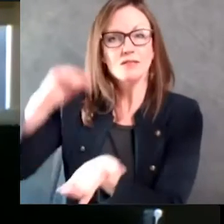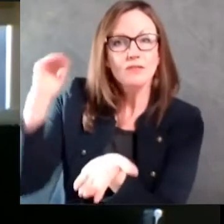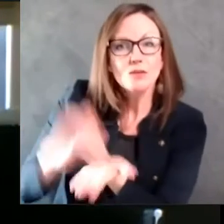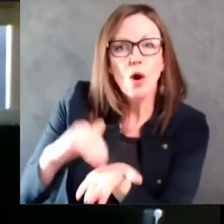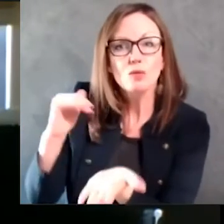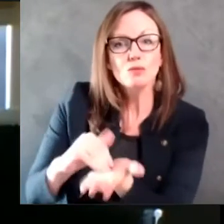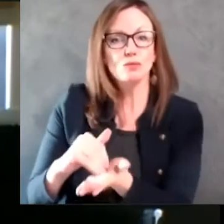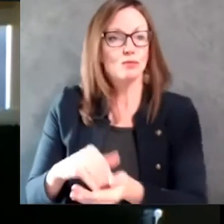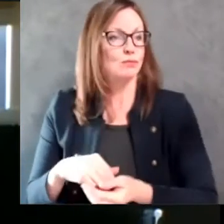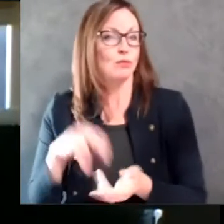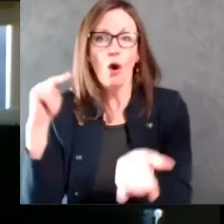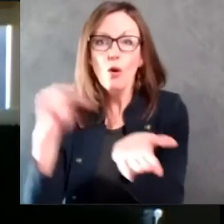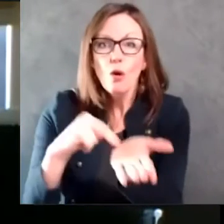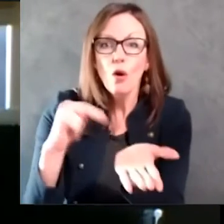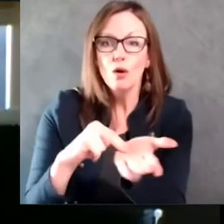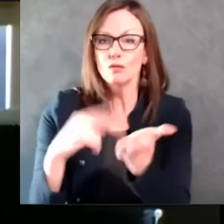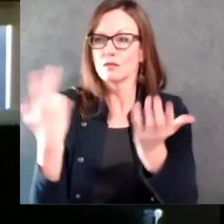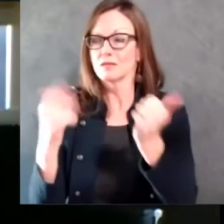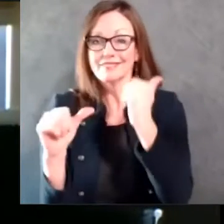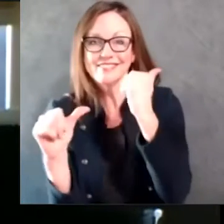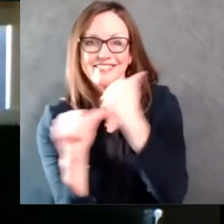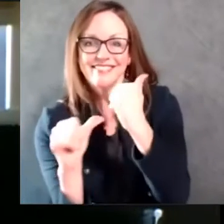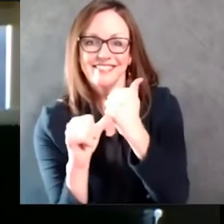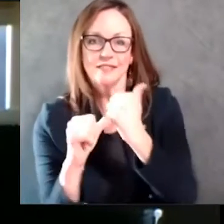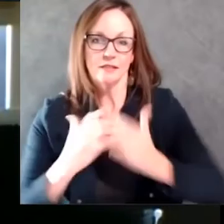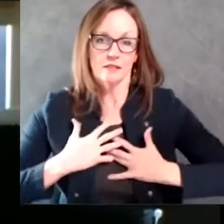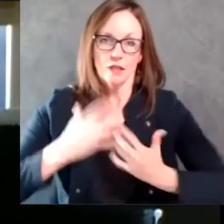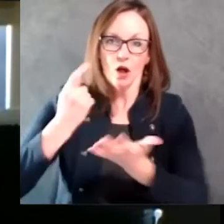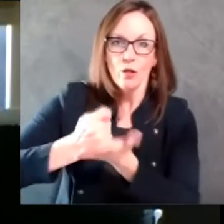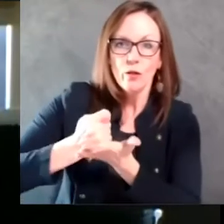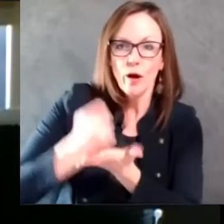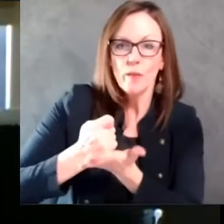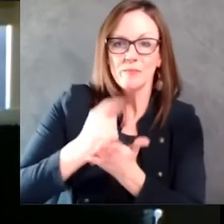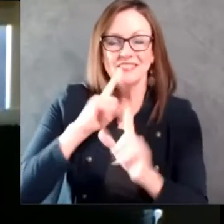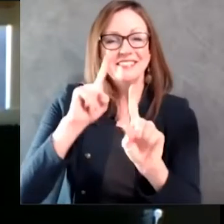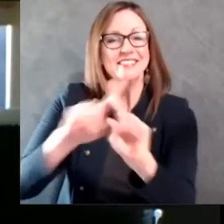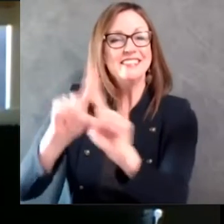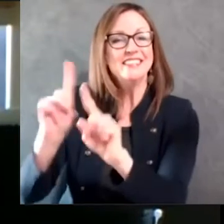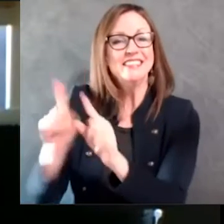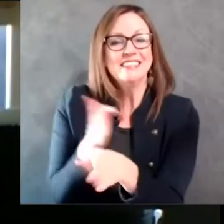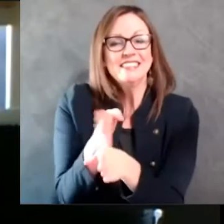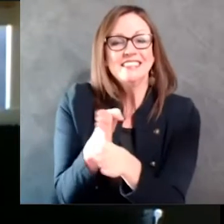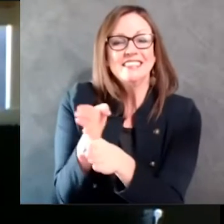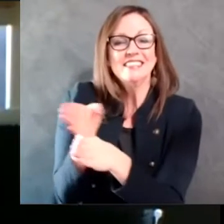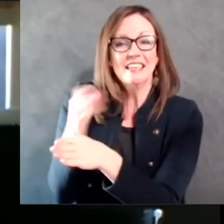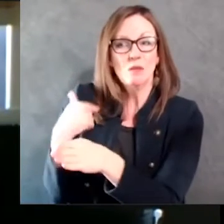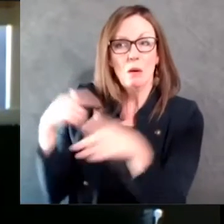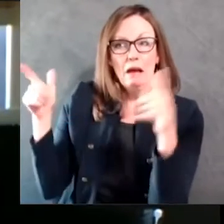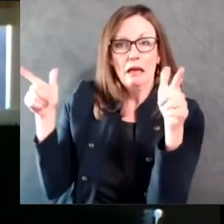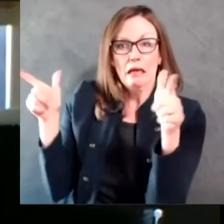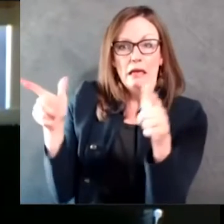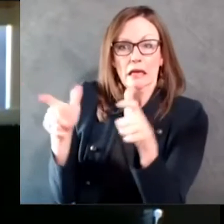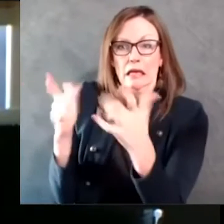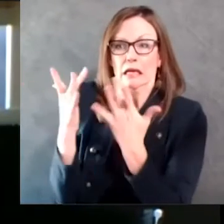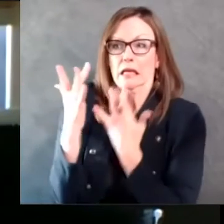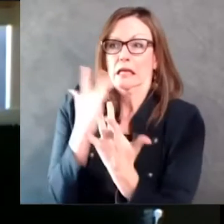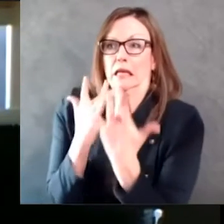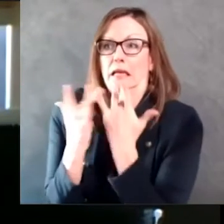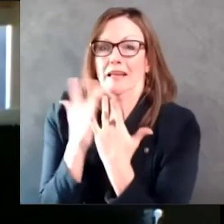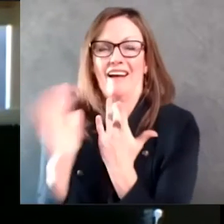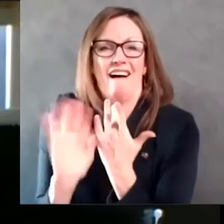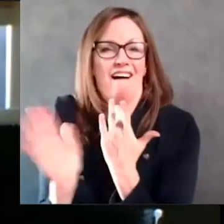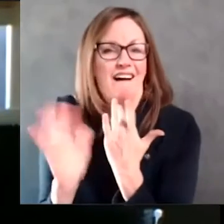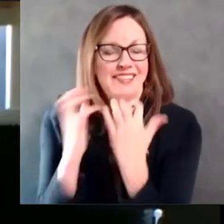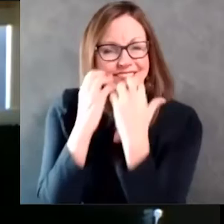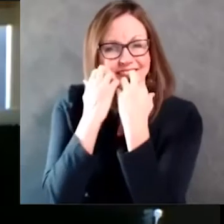can answer this problem or create a solution is by keeping ourselves more safe,